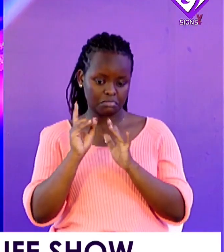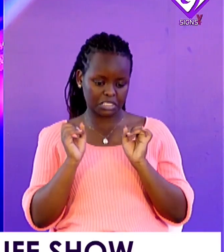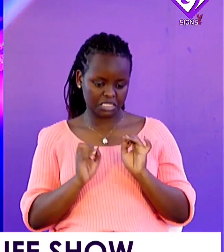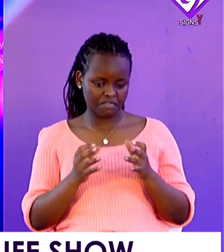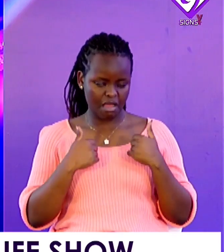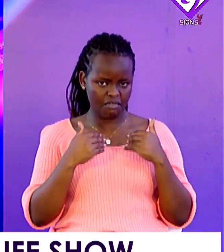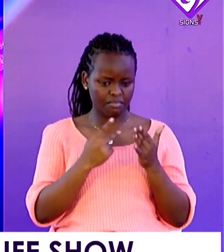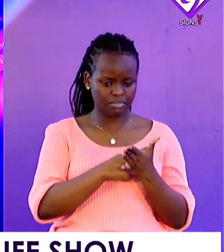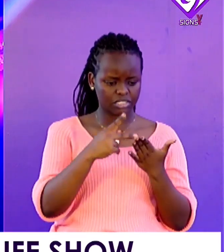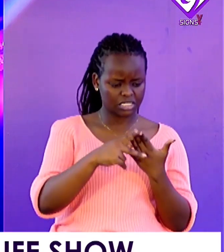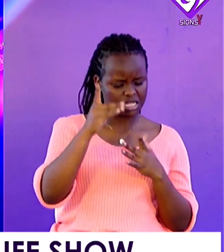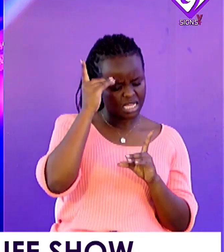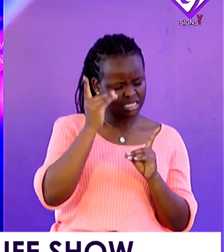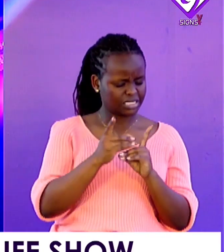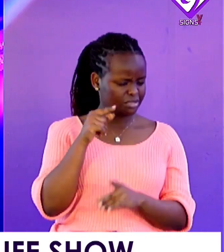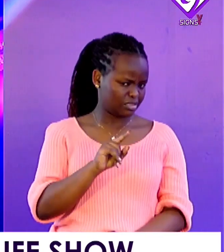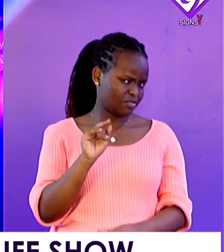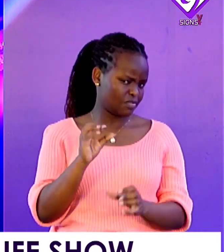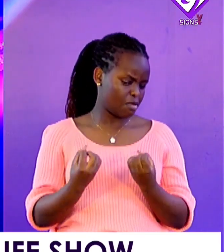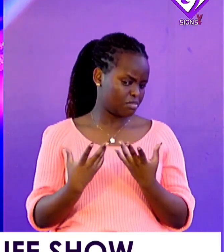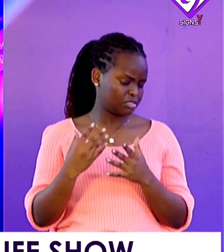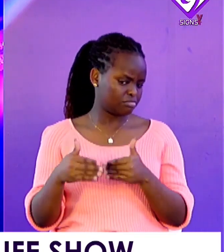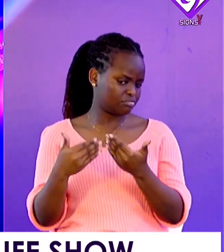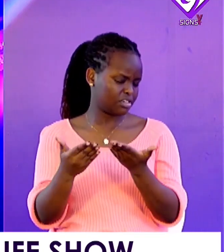decide on yourself how much to give,